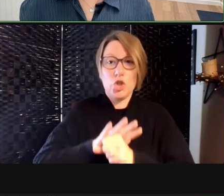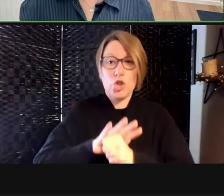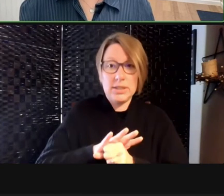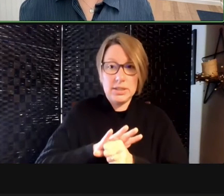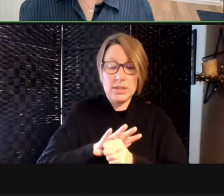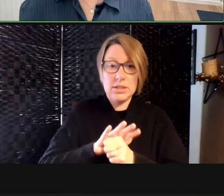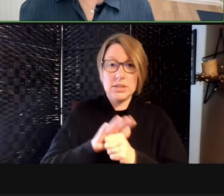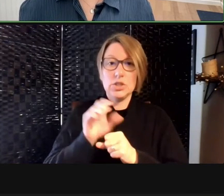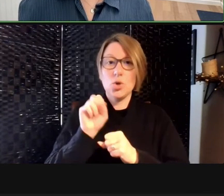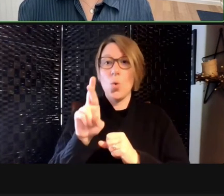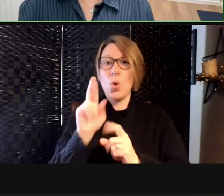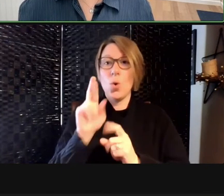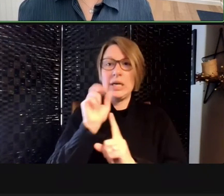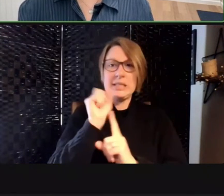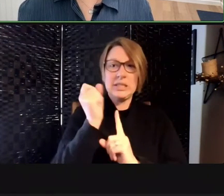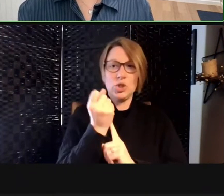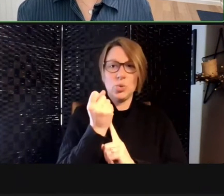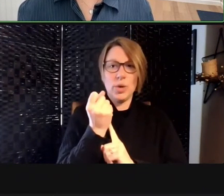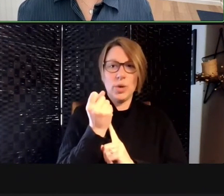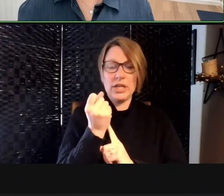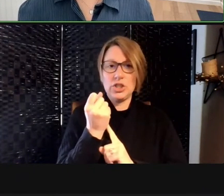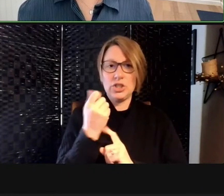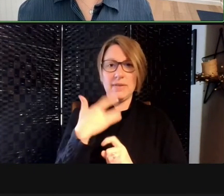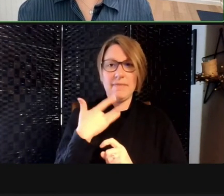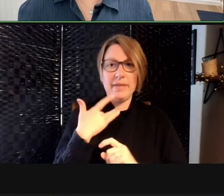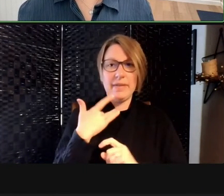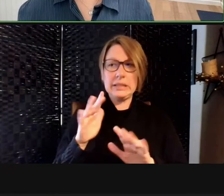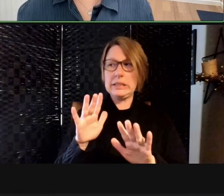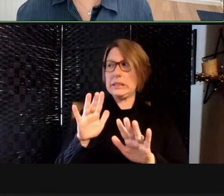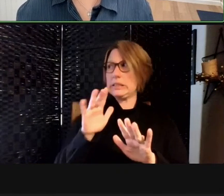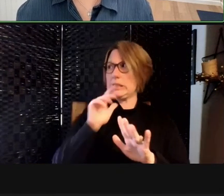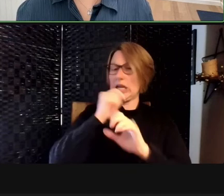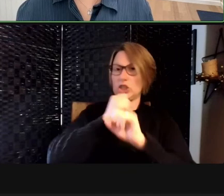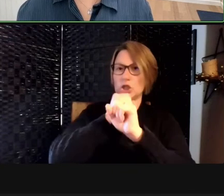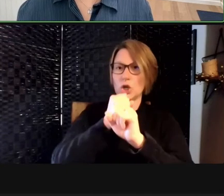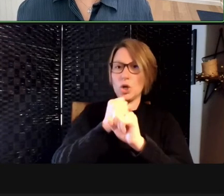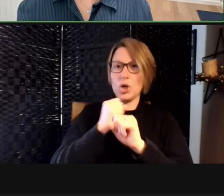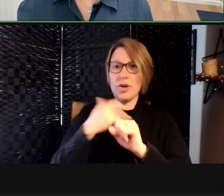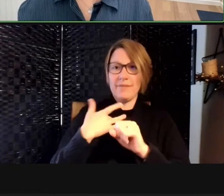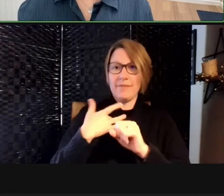in situations that they may feel less secure or more anxious.